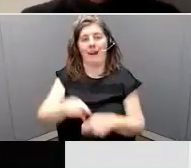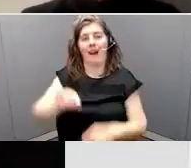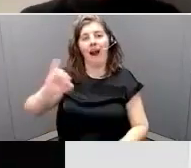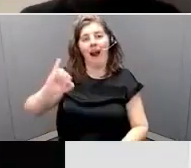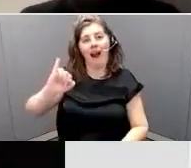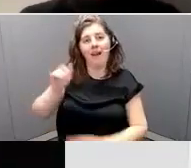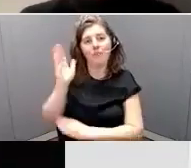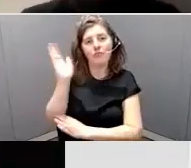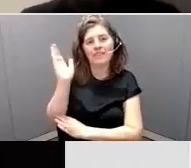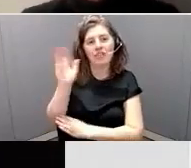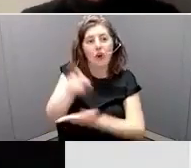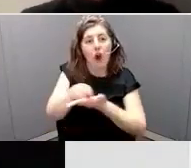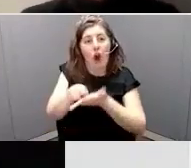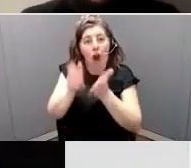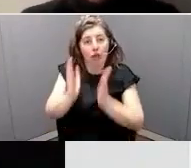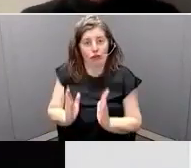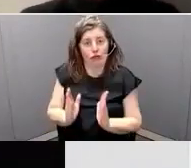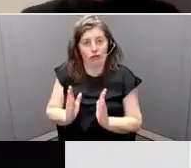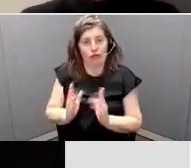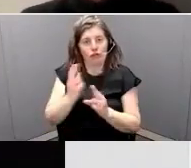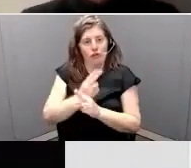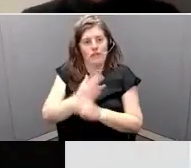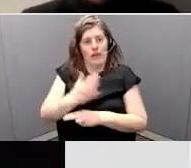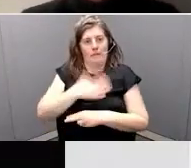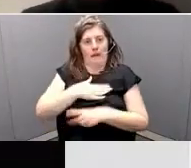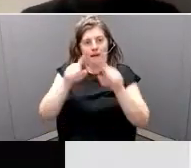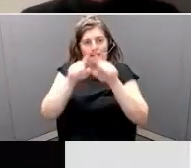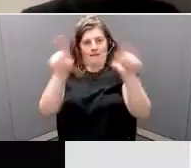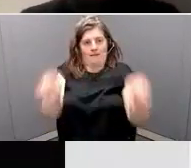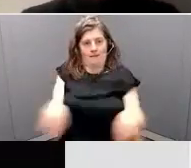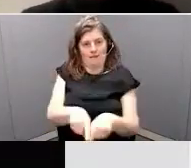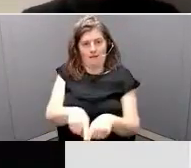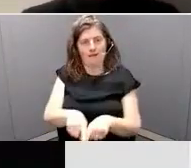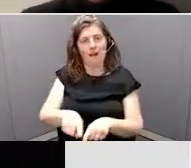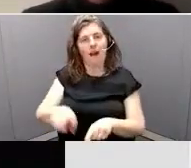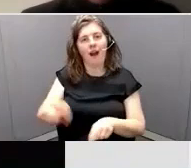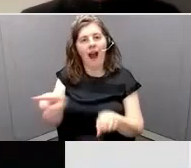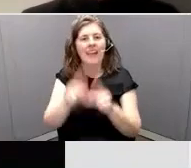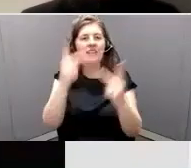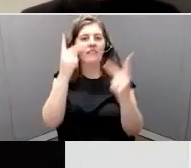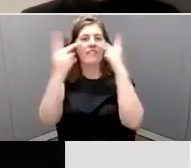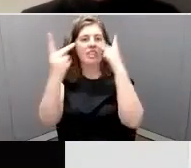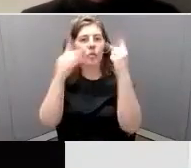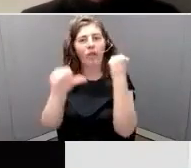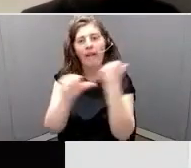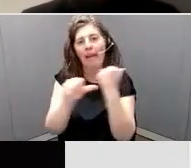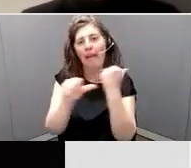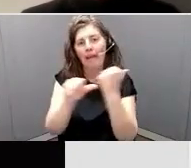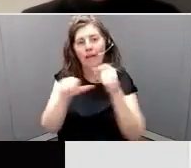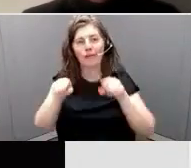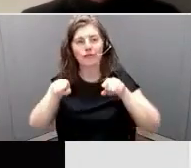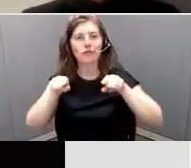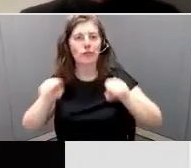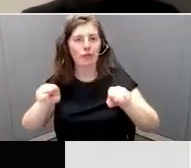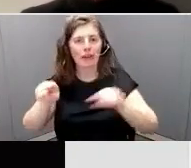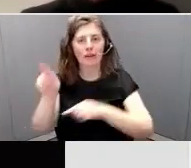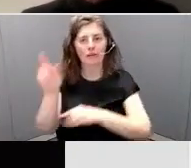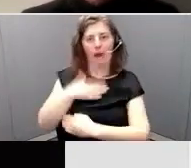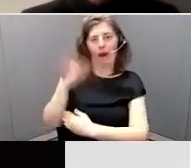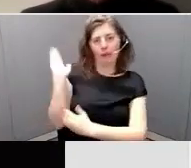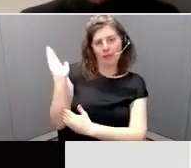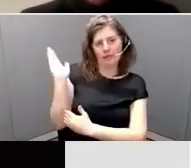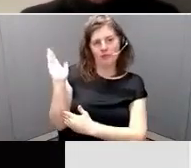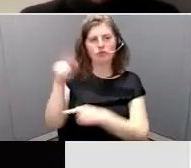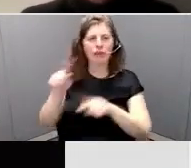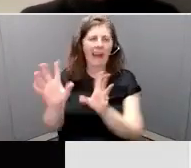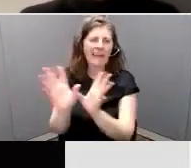iPresentation author using their iPresentation as a visual aid during the presentation, or the